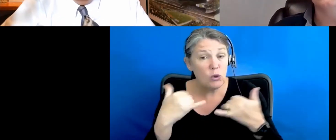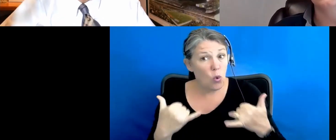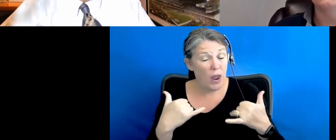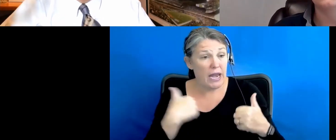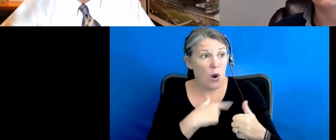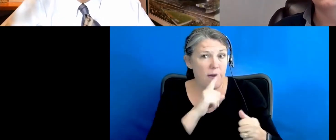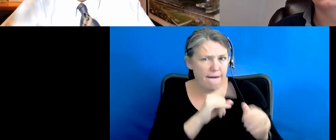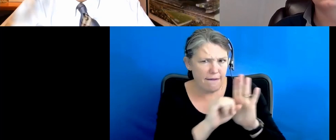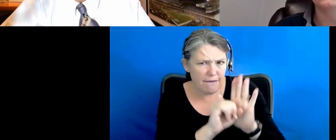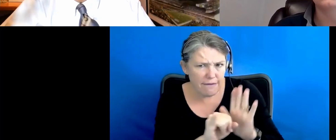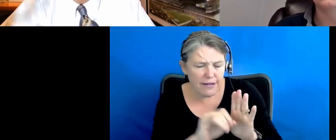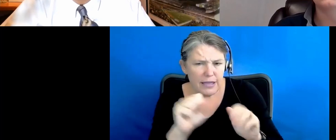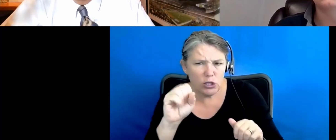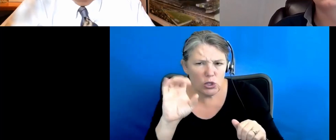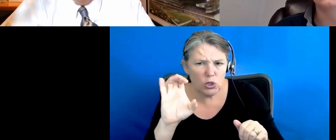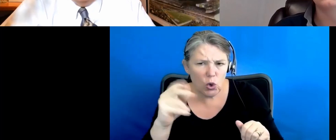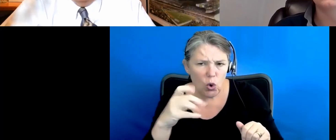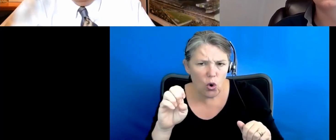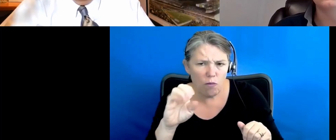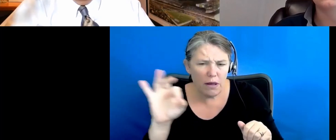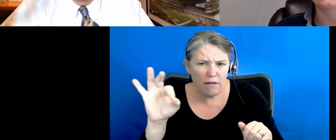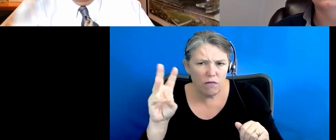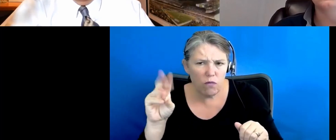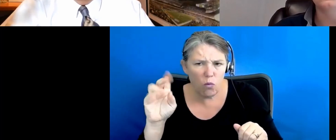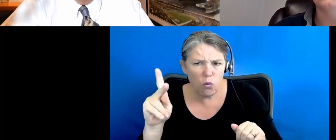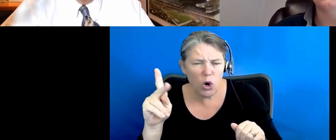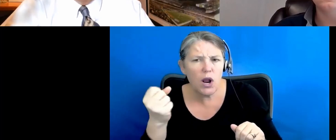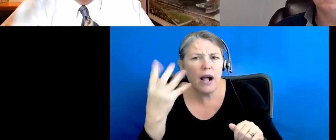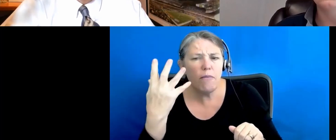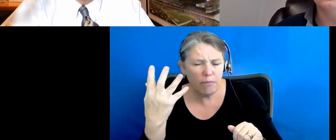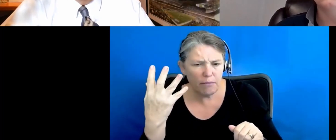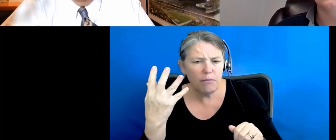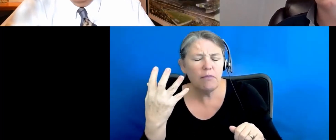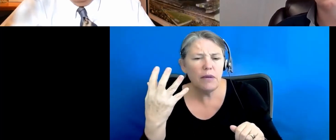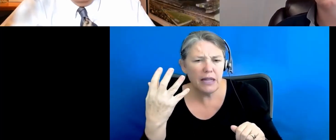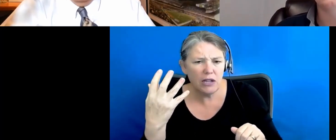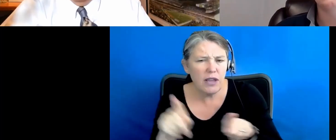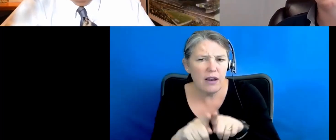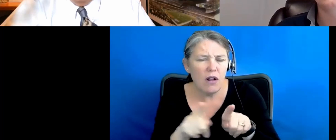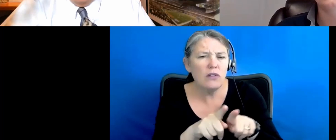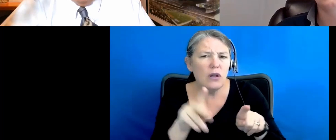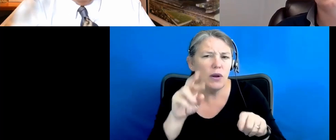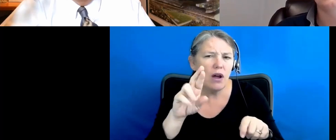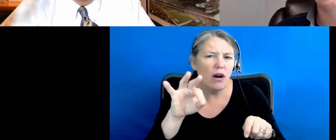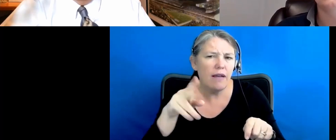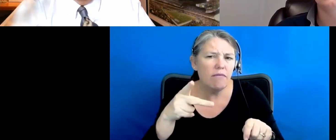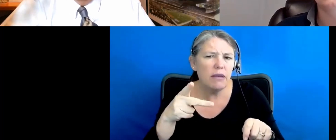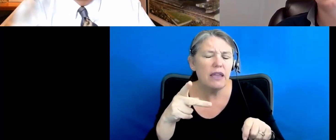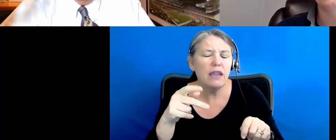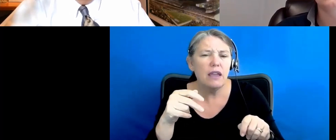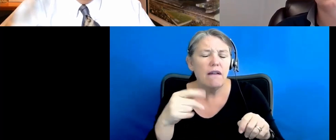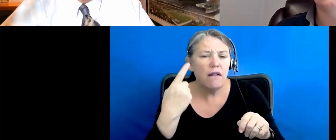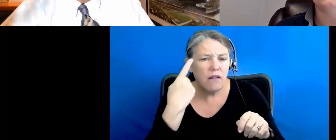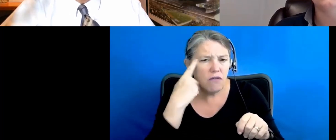identifying the scope of work, and we will be issuing a request for proposal from different members of the community